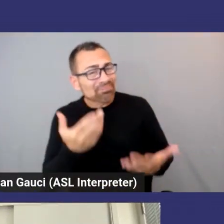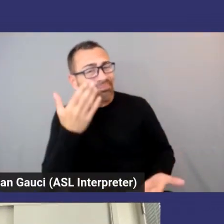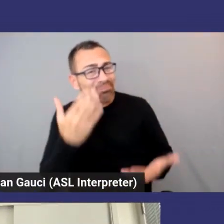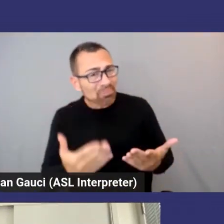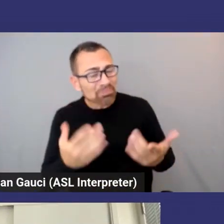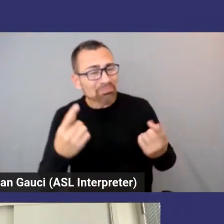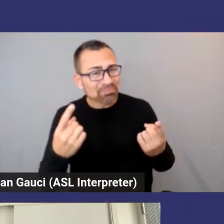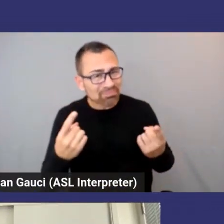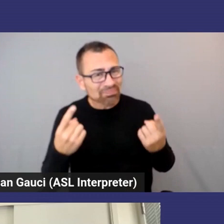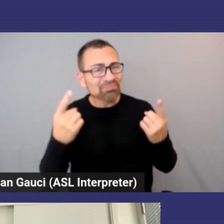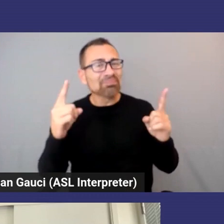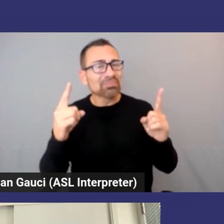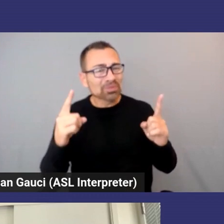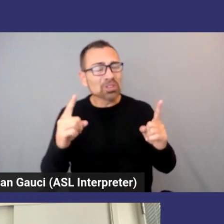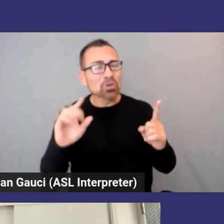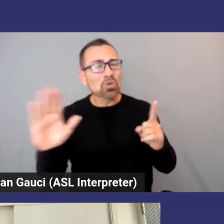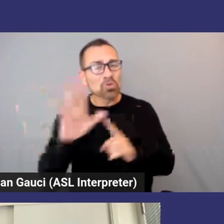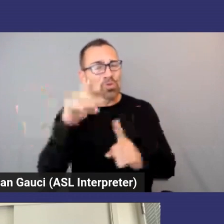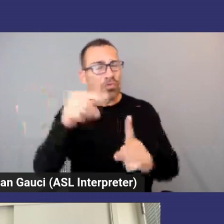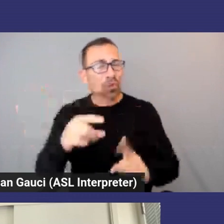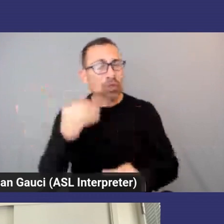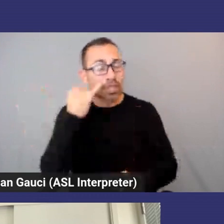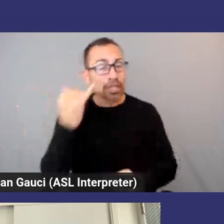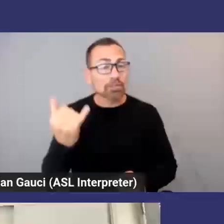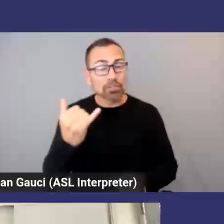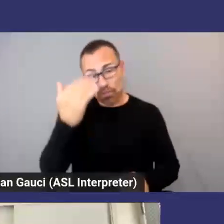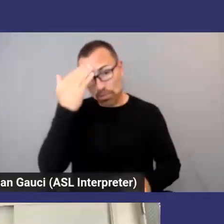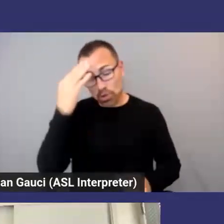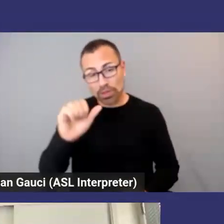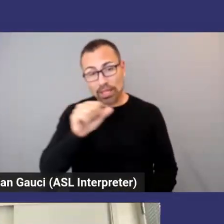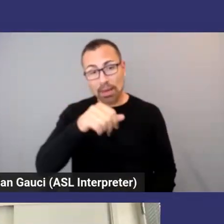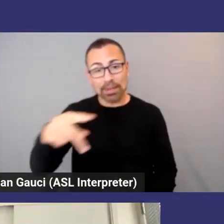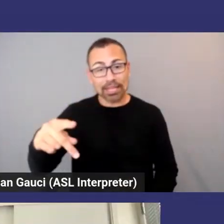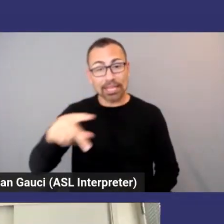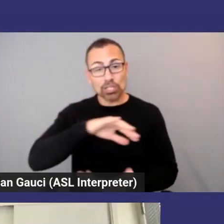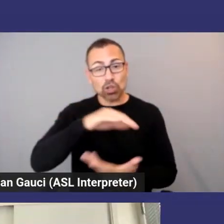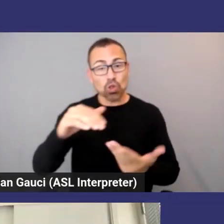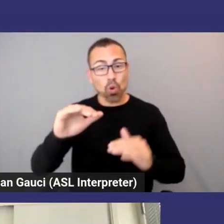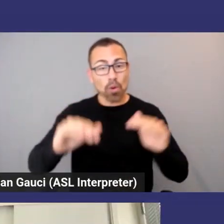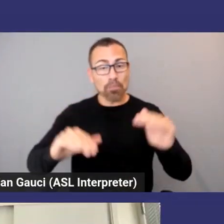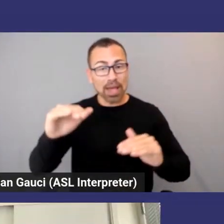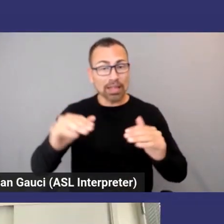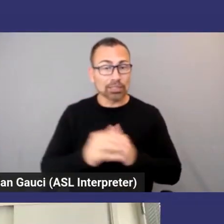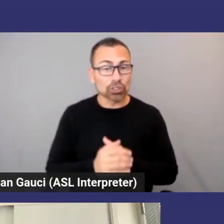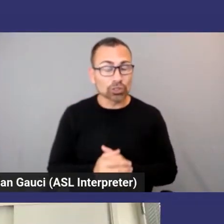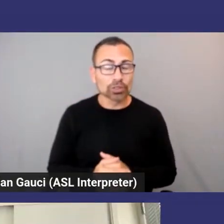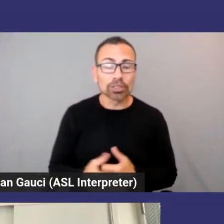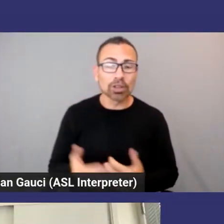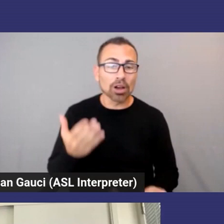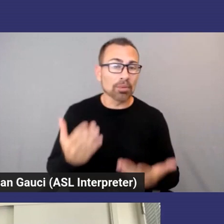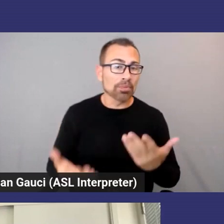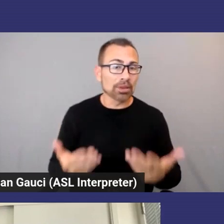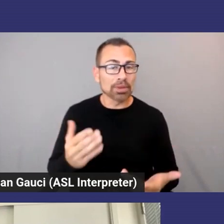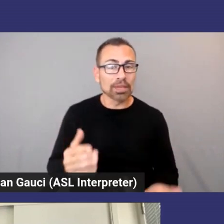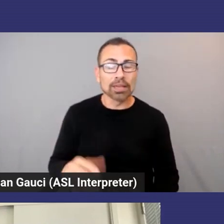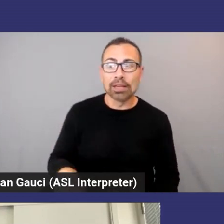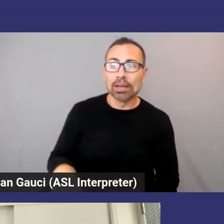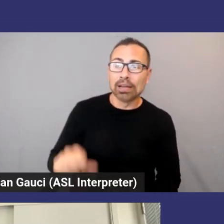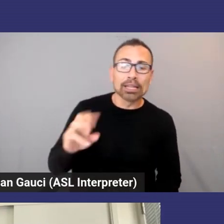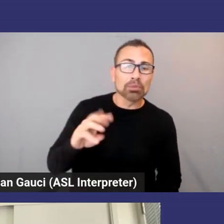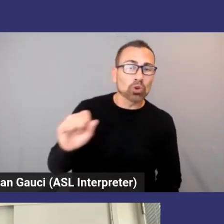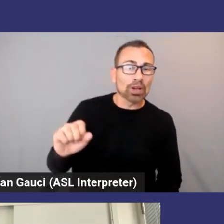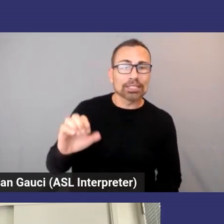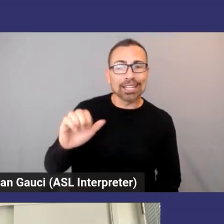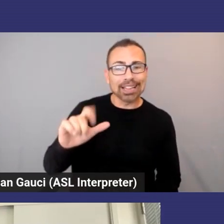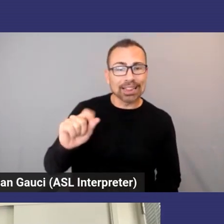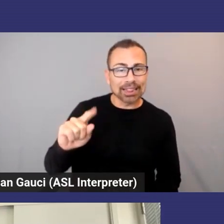If you're familiar with kind of like an application load balancer today, the AWS Elastic Load Balancer, a lot of those same